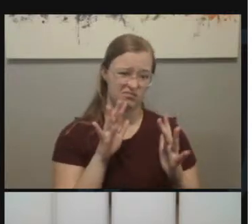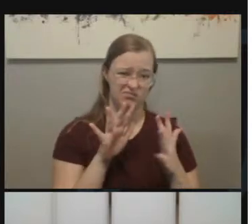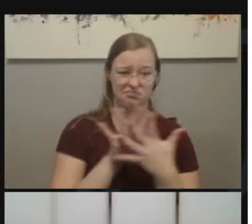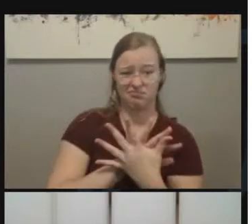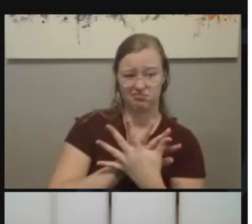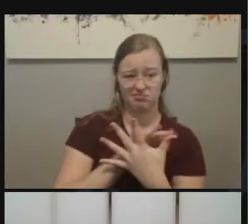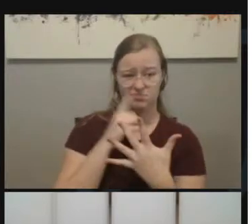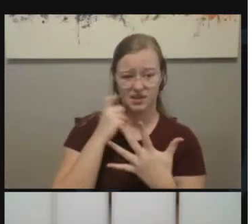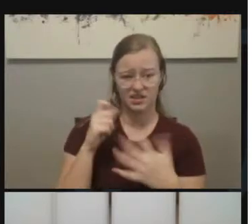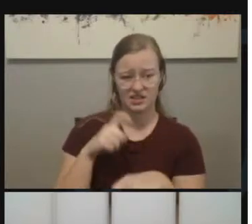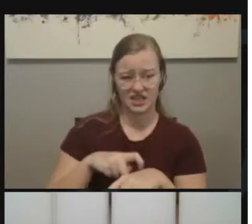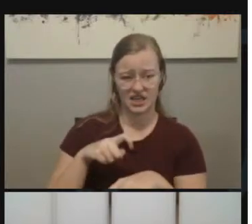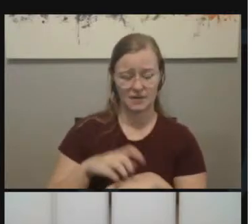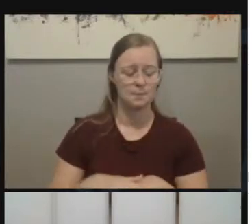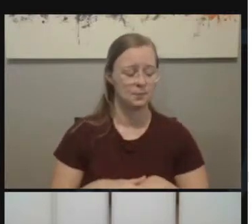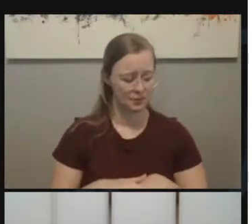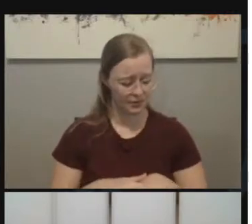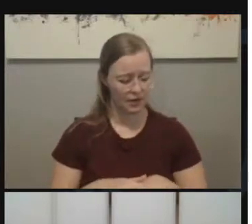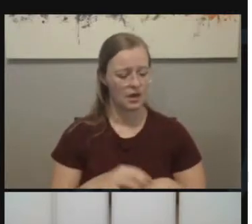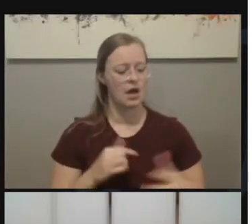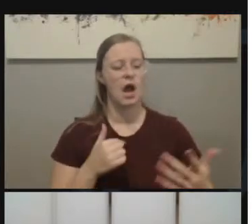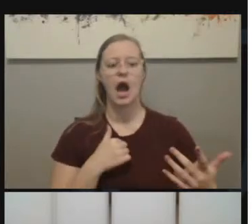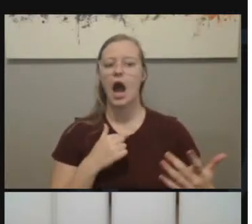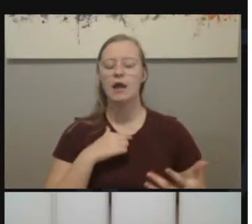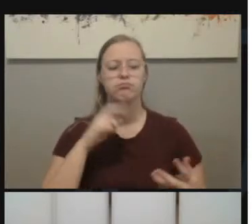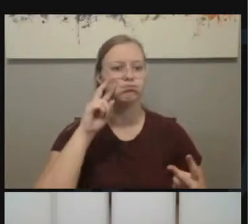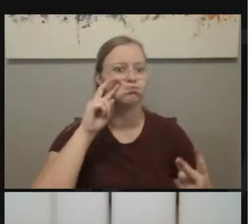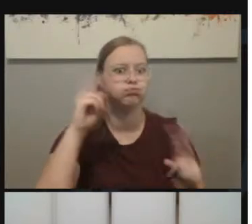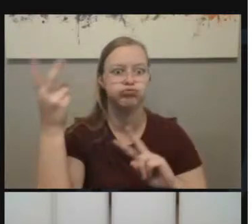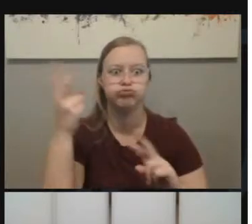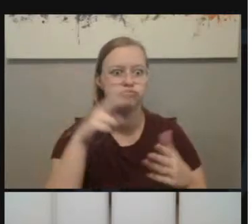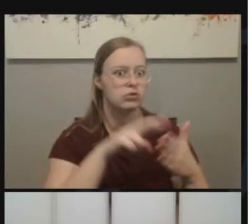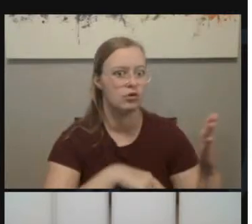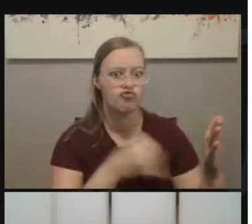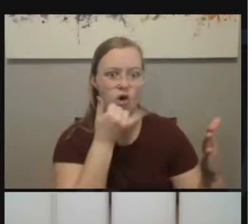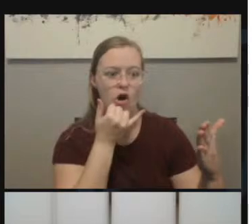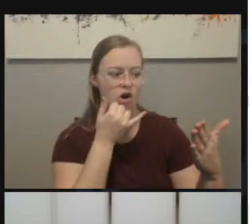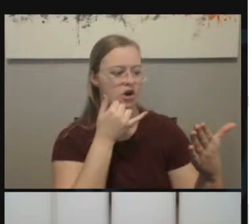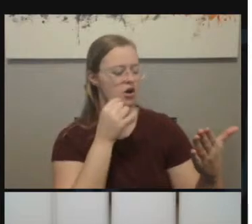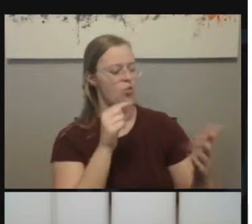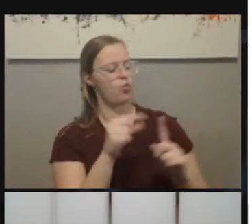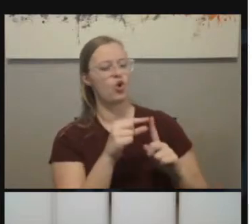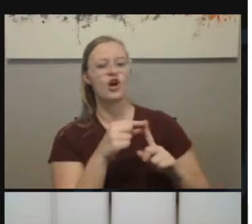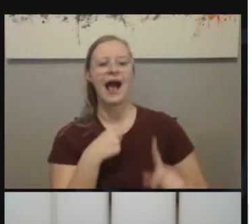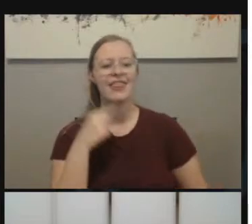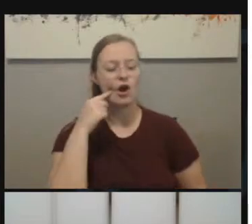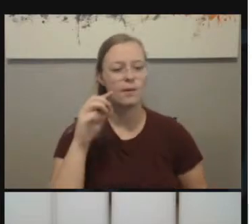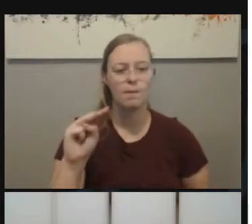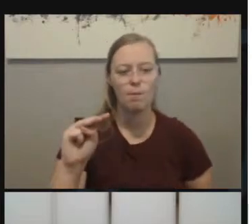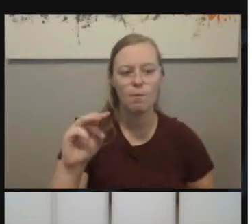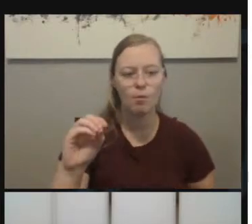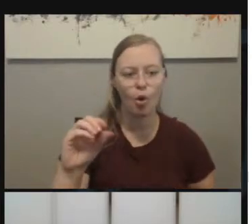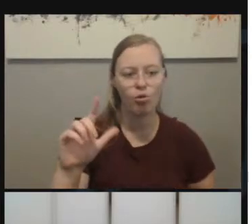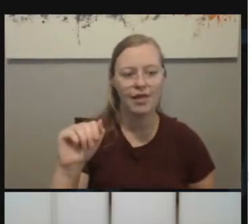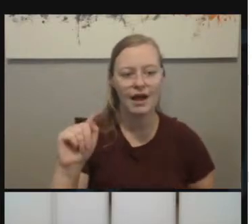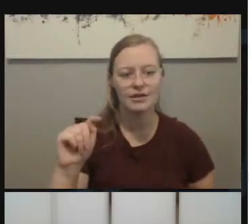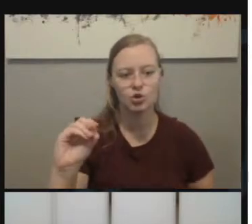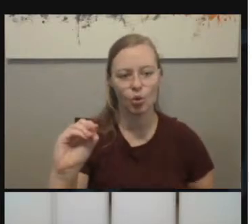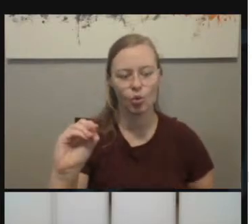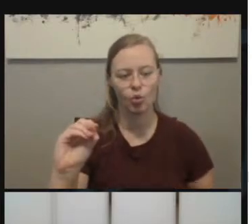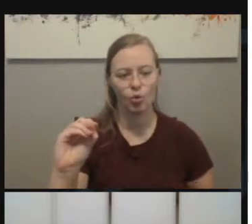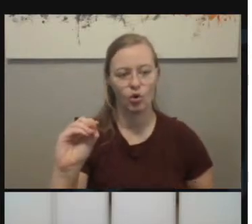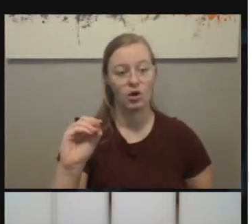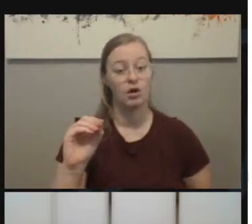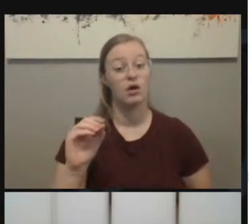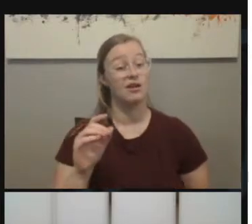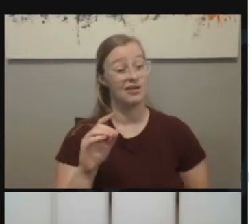time, I misread the word, what I thought was mulatto, for what